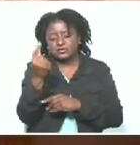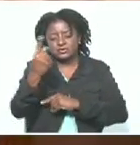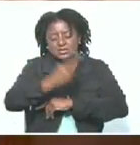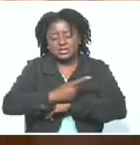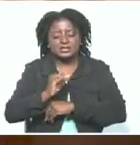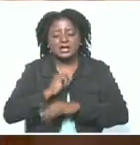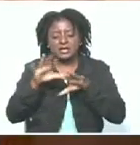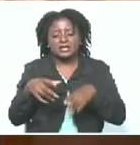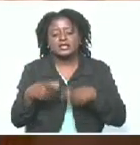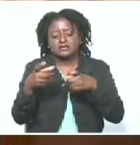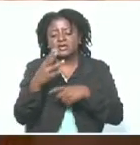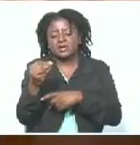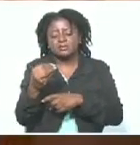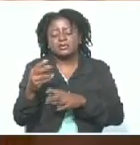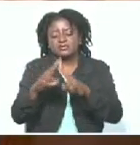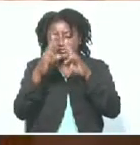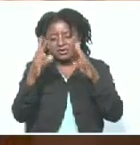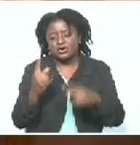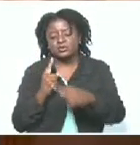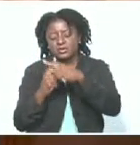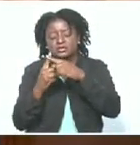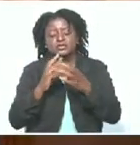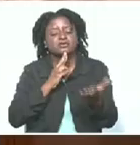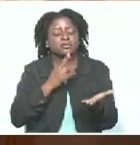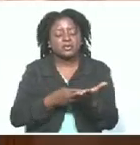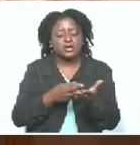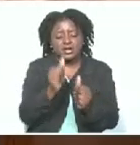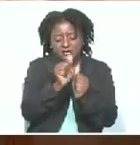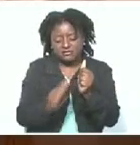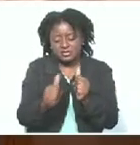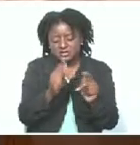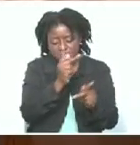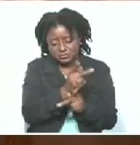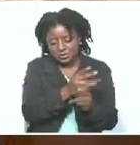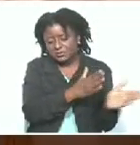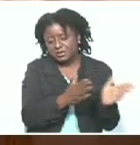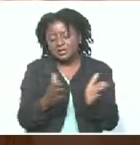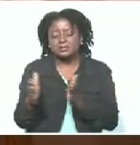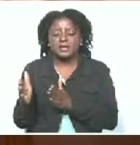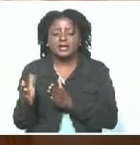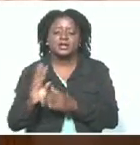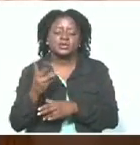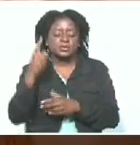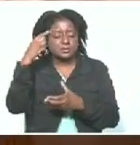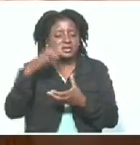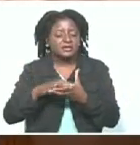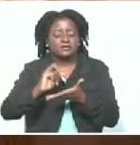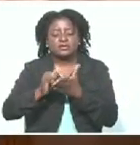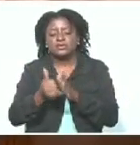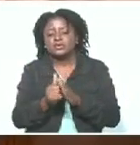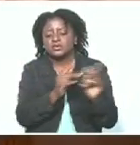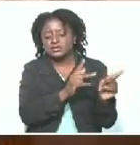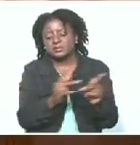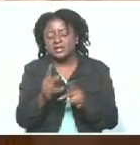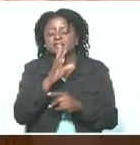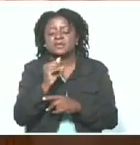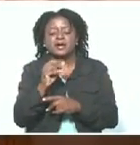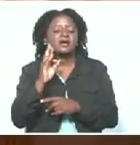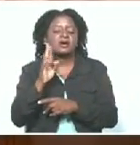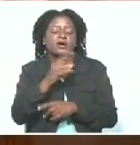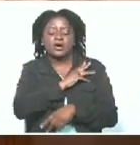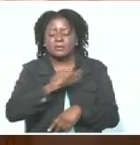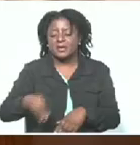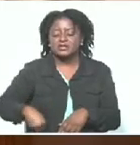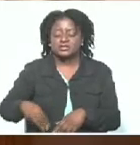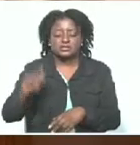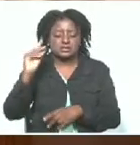I can give him a very positive report. Everything has been properly planned. We believe those plans by Her Majesty's government will